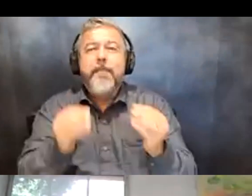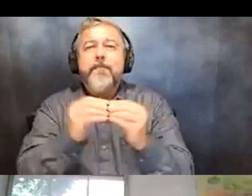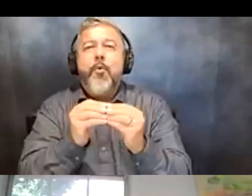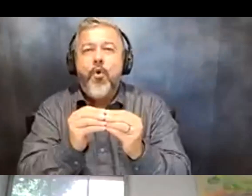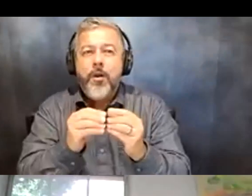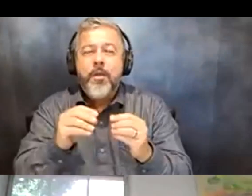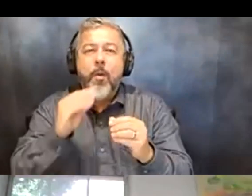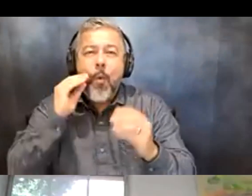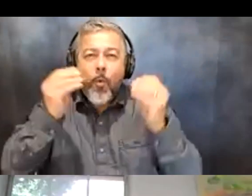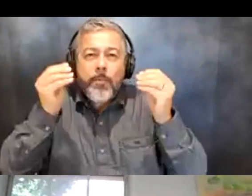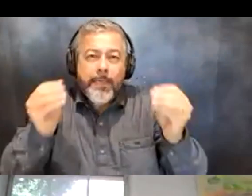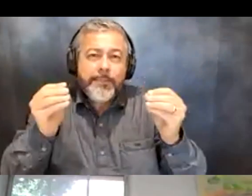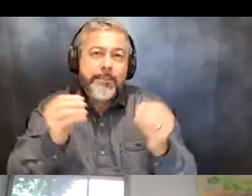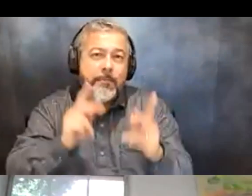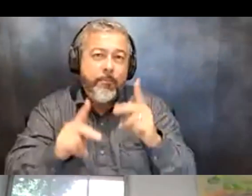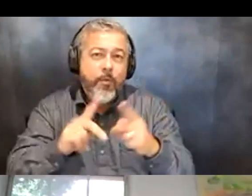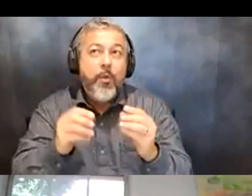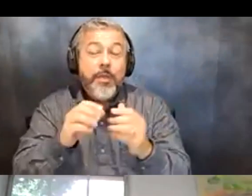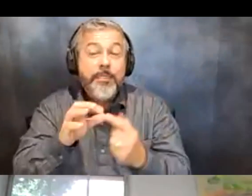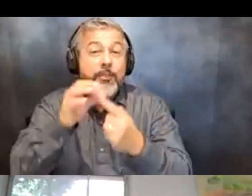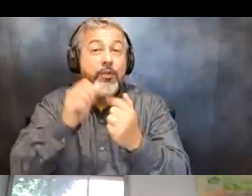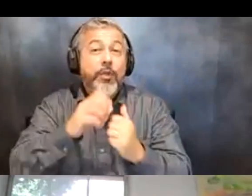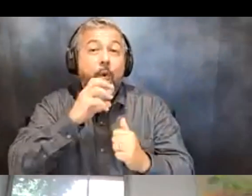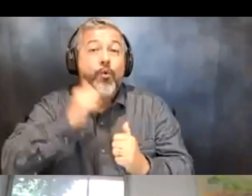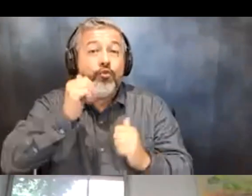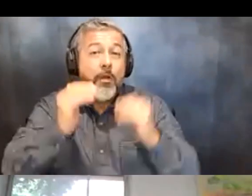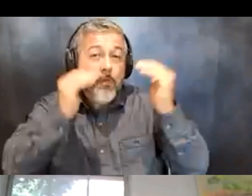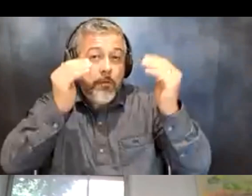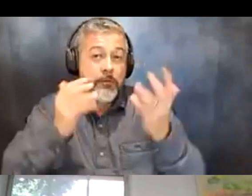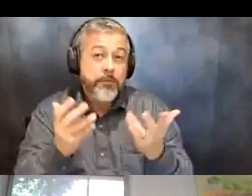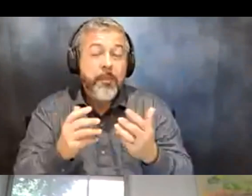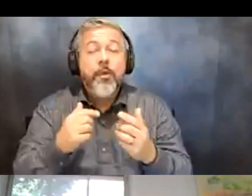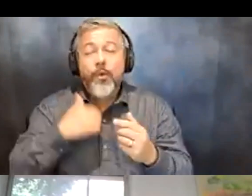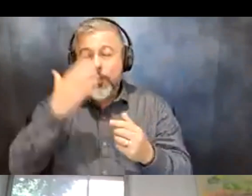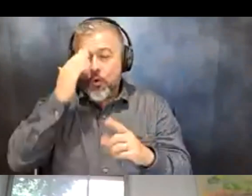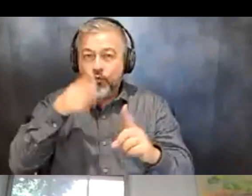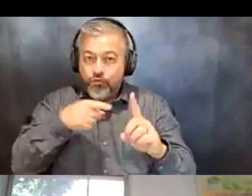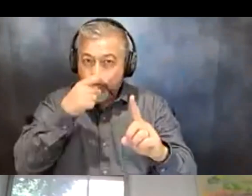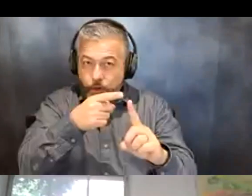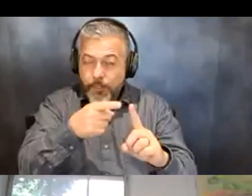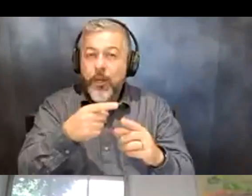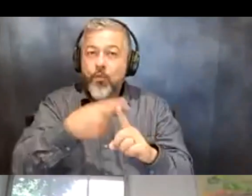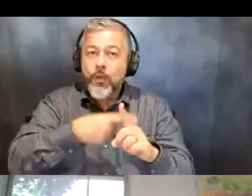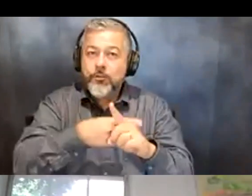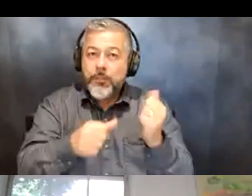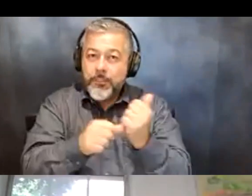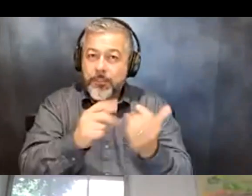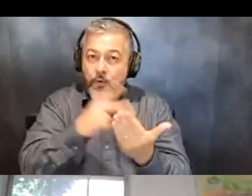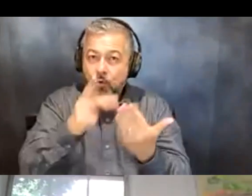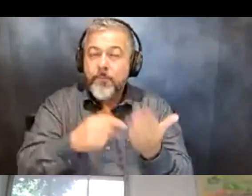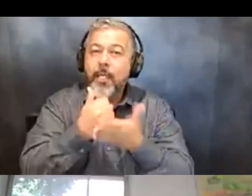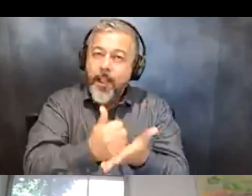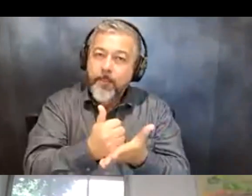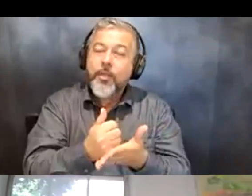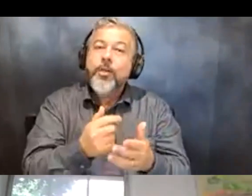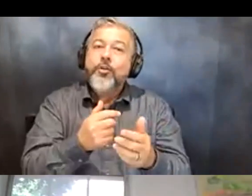among older adults, which we have been seeing. So we know that targeted rental assistance programs help, and they really do help keep people from